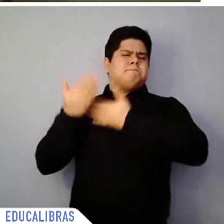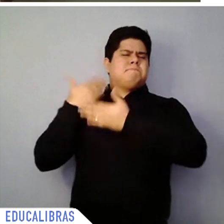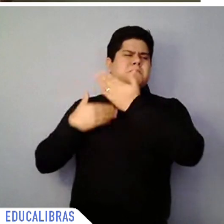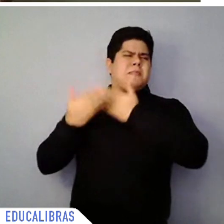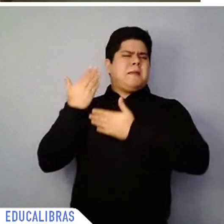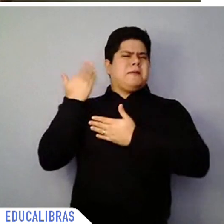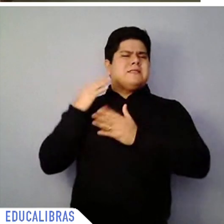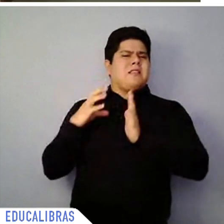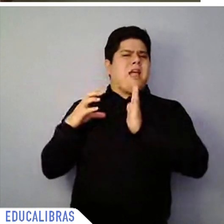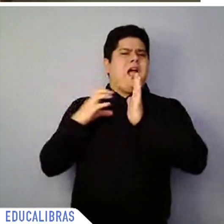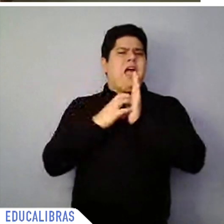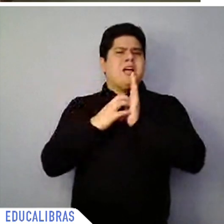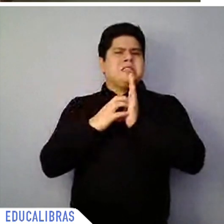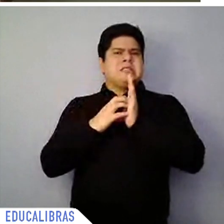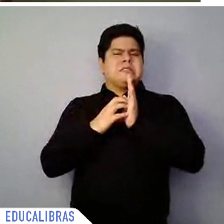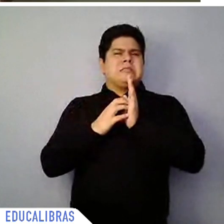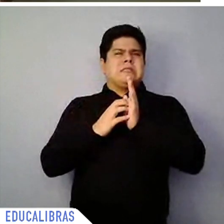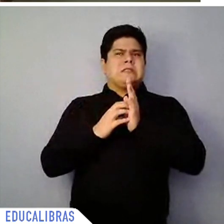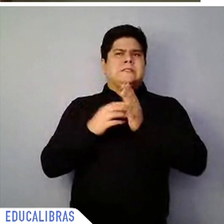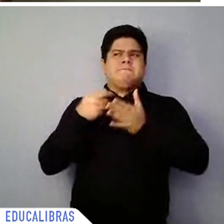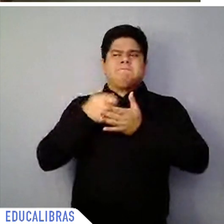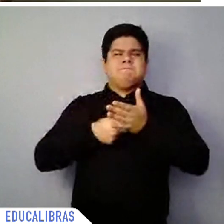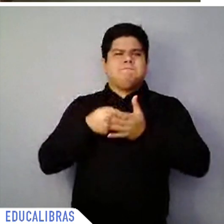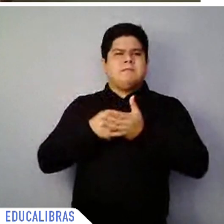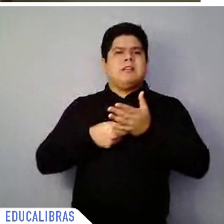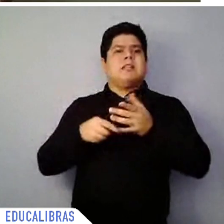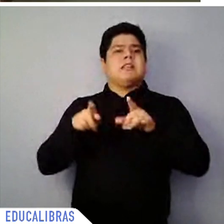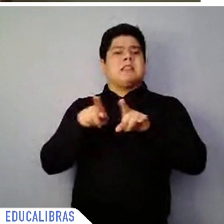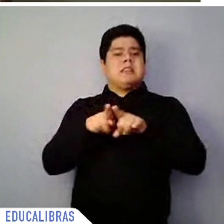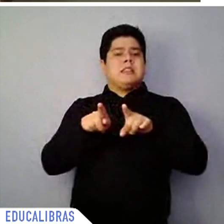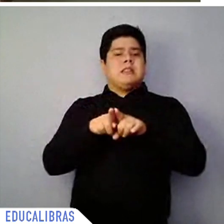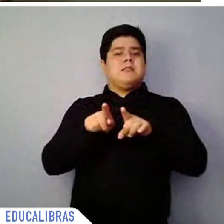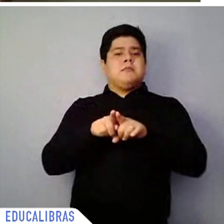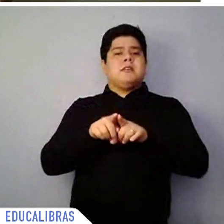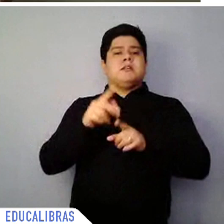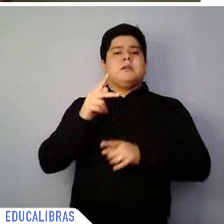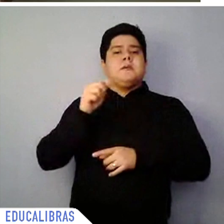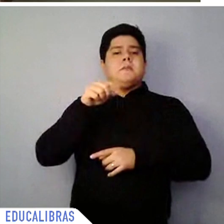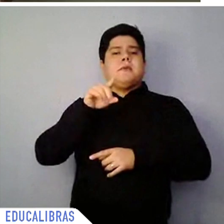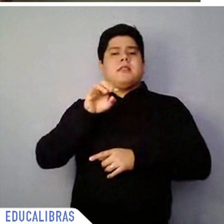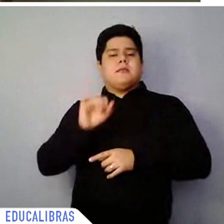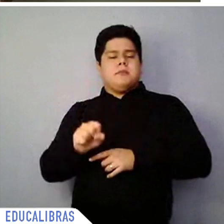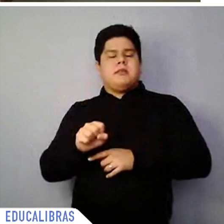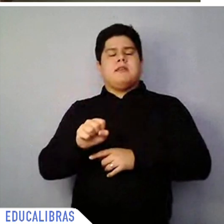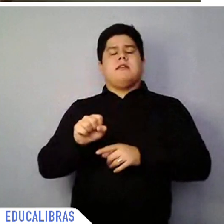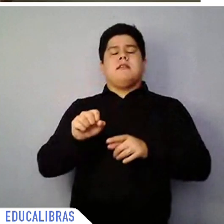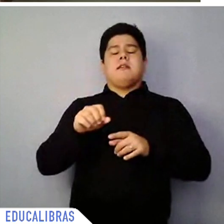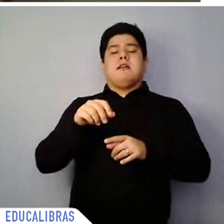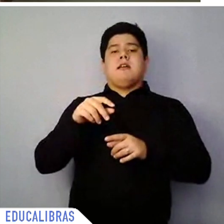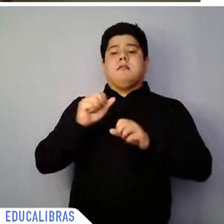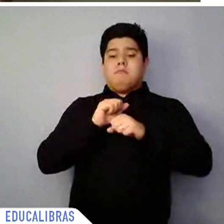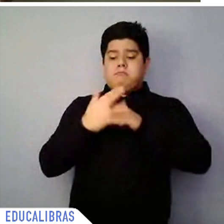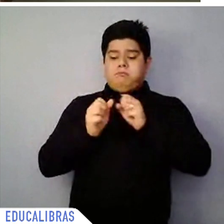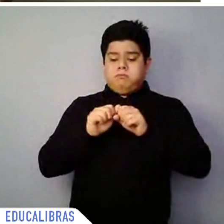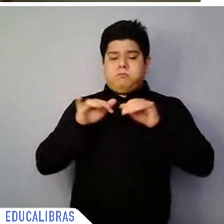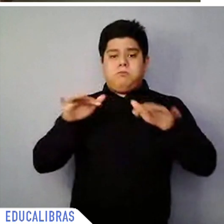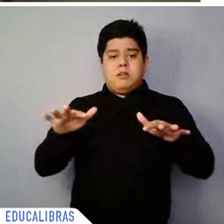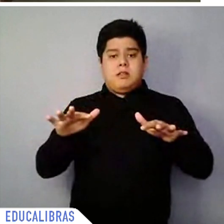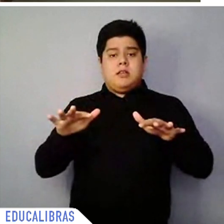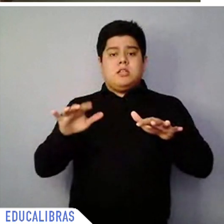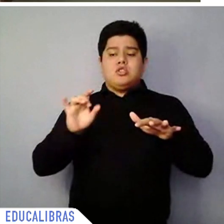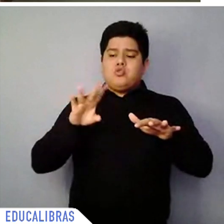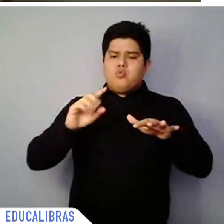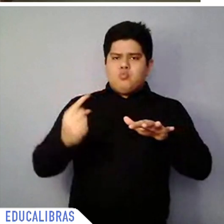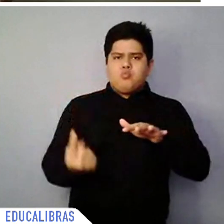concept, and this came from the fight against AIDS. it's not about pandemics, but also